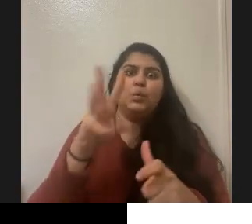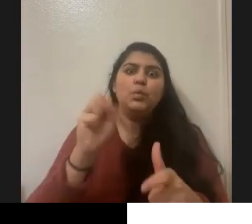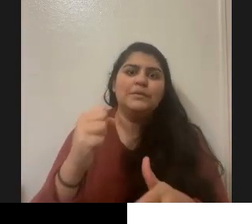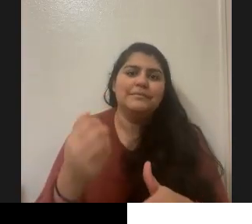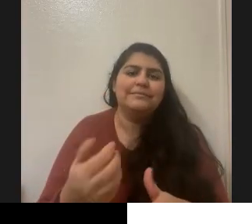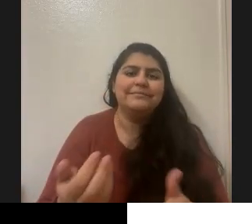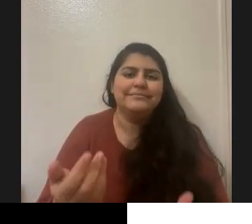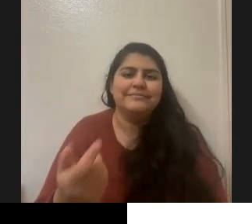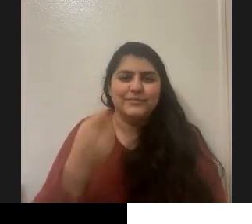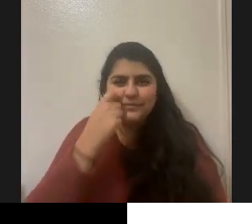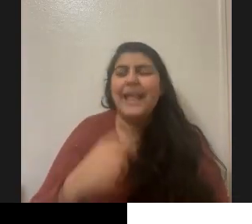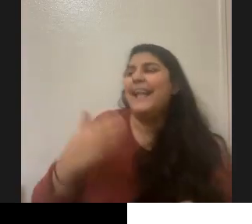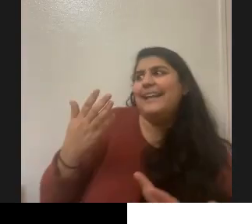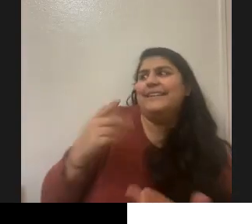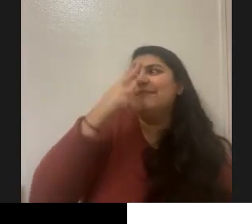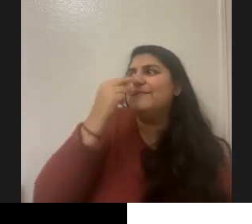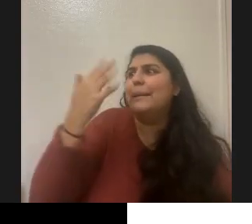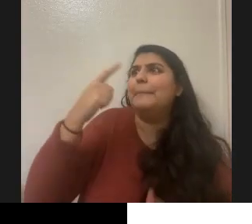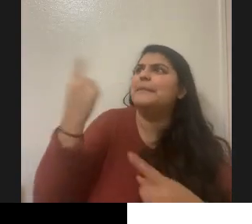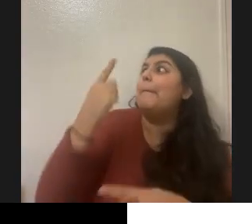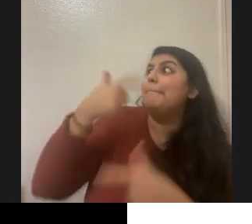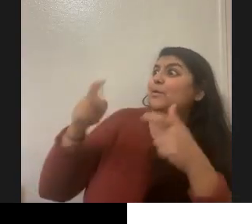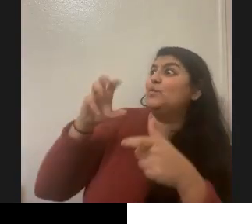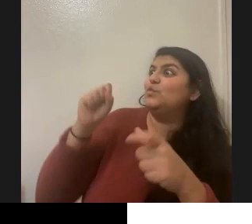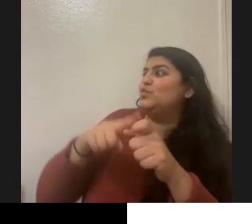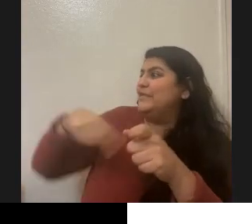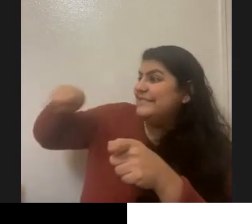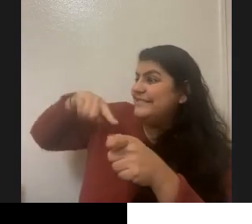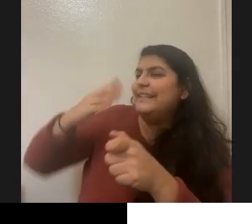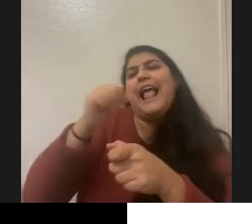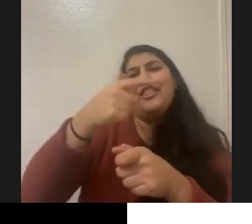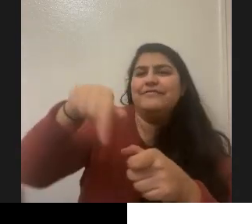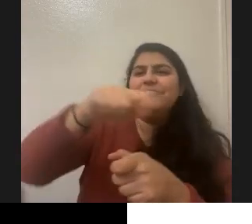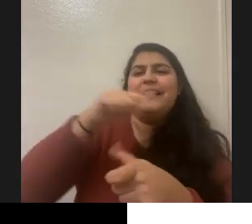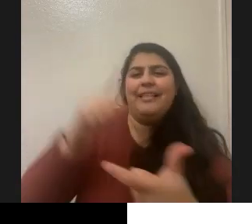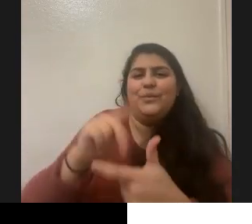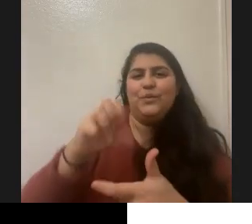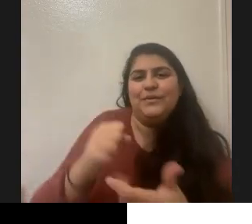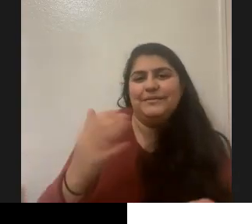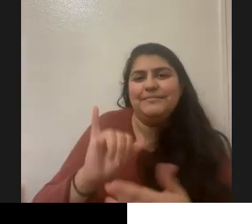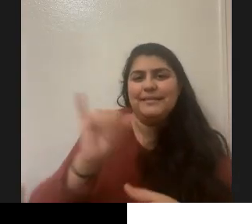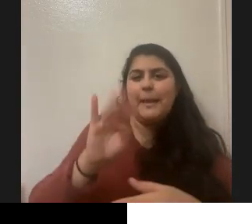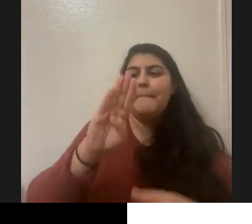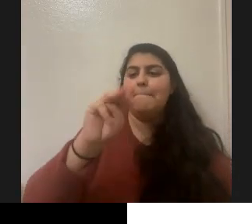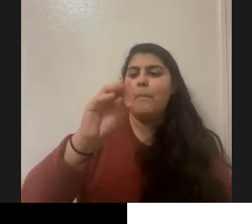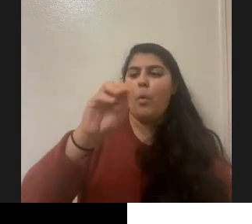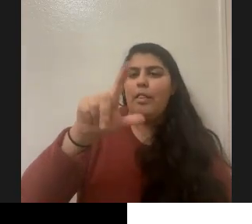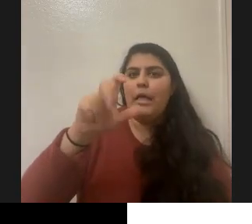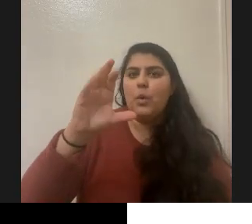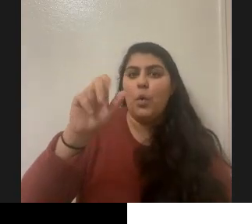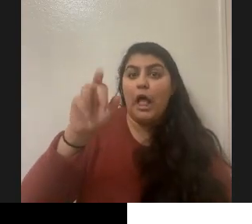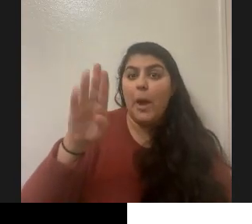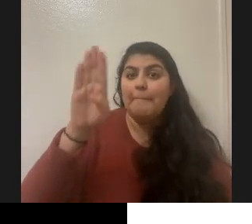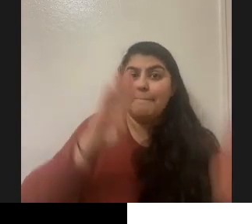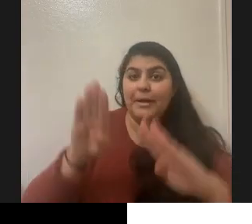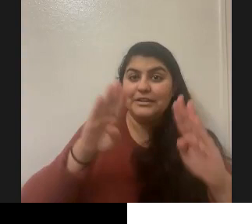people. Everyone, other Oh, for groups are sure. like, huh? Big news for the molecular biologists this week is that somebody